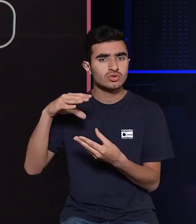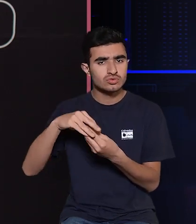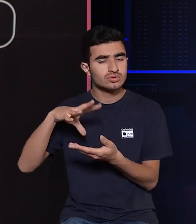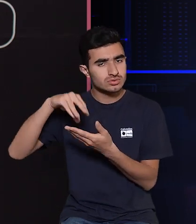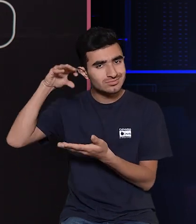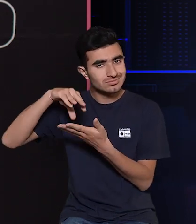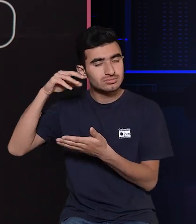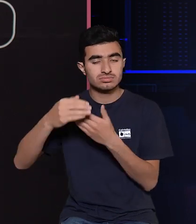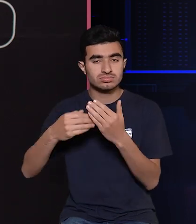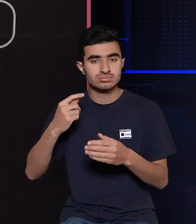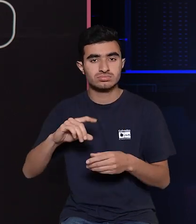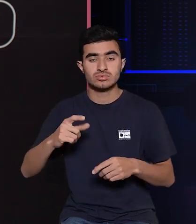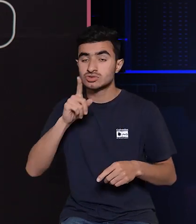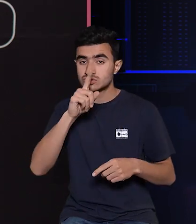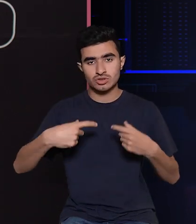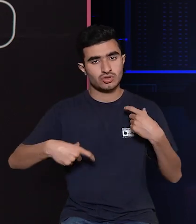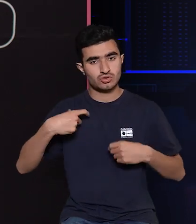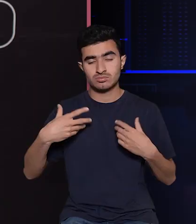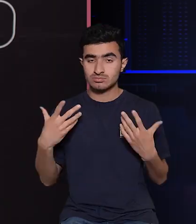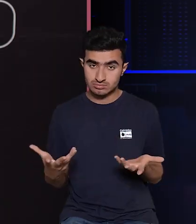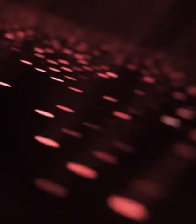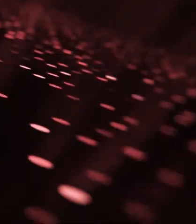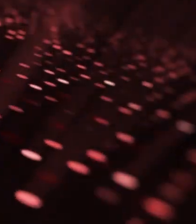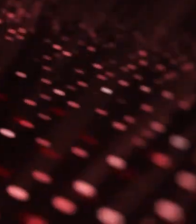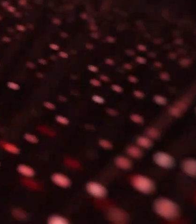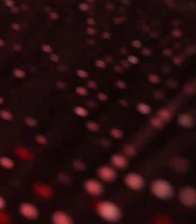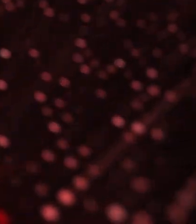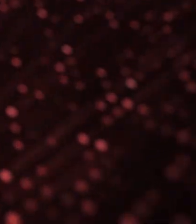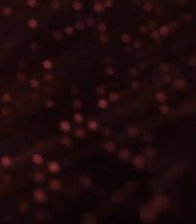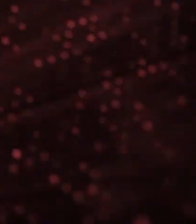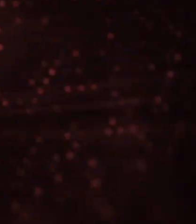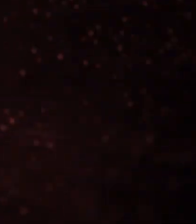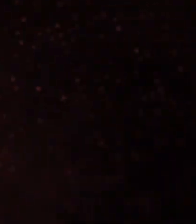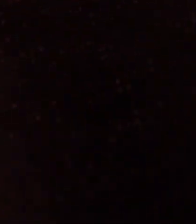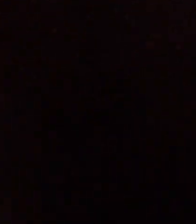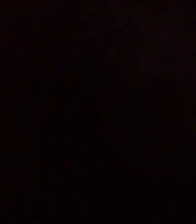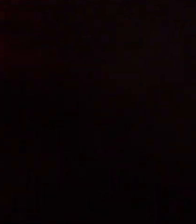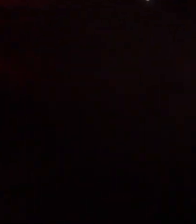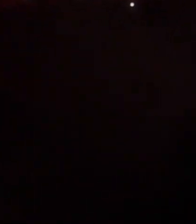on. So stories are just part and parcel of being human.